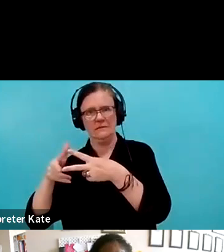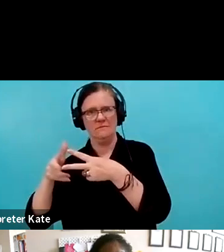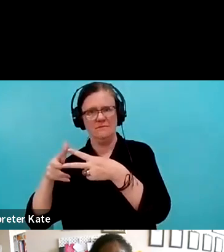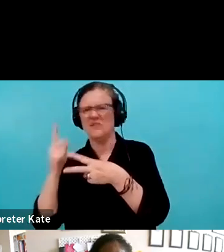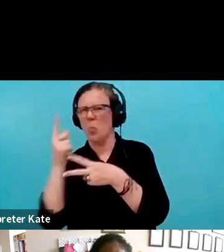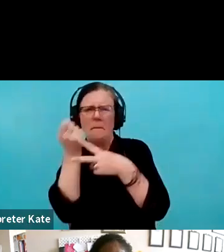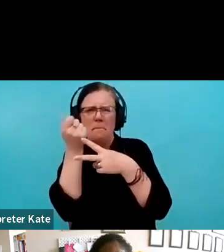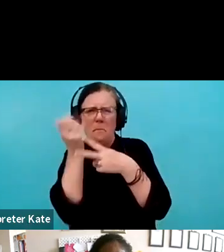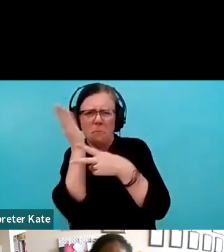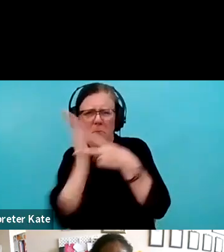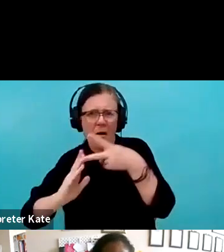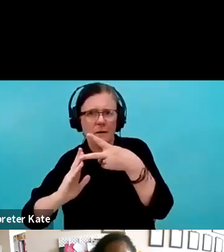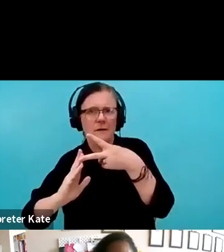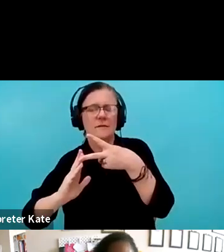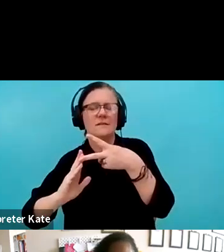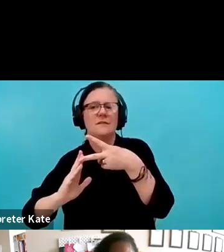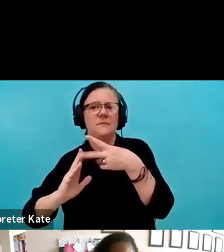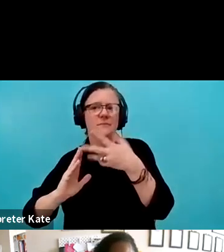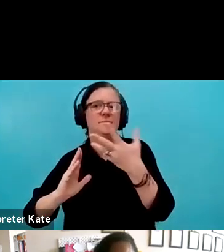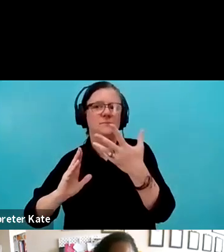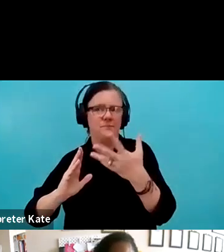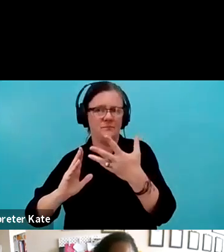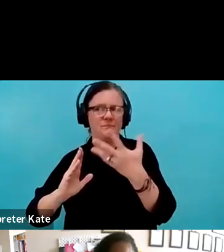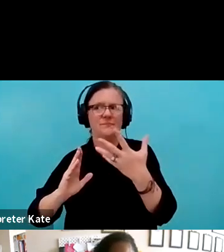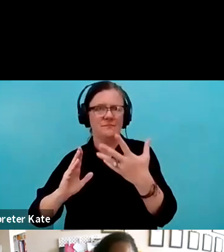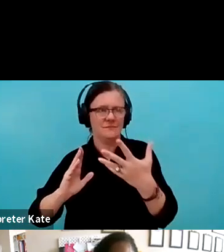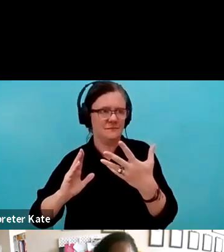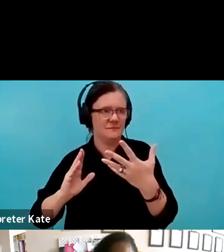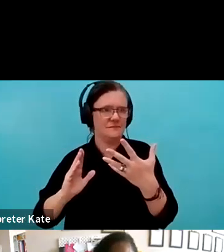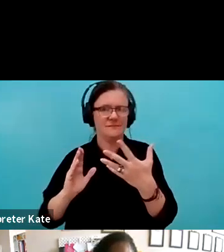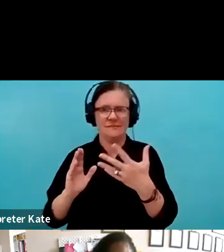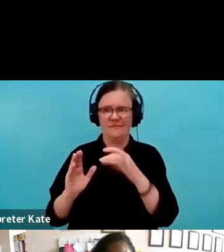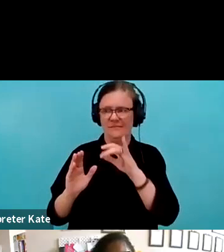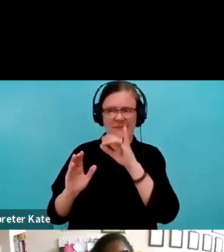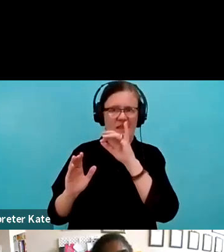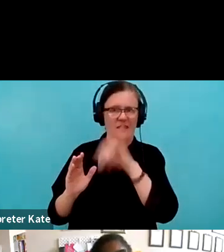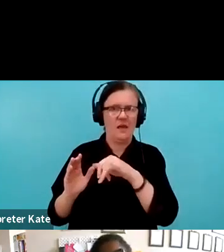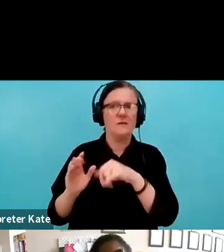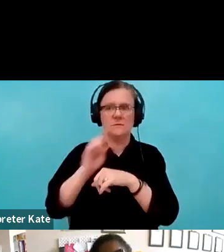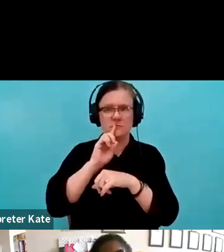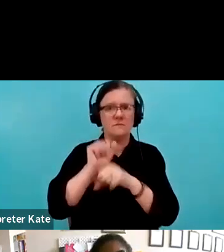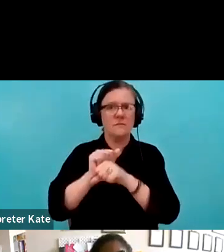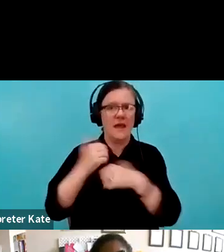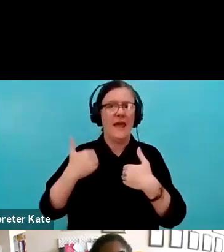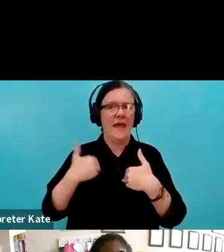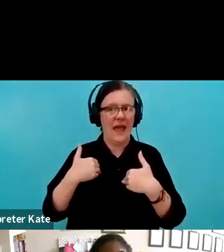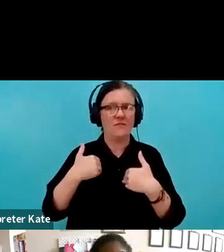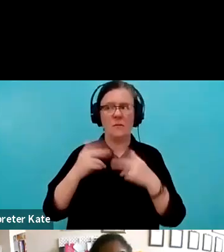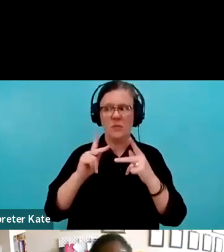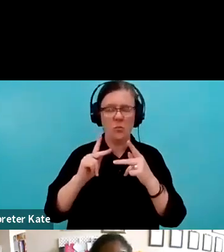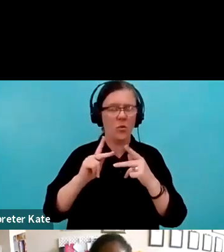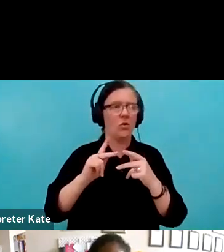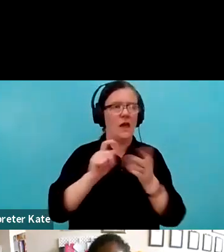storytelling. I think those things, you know, like, basically getting people in writers' rooms,